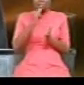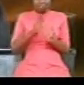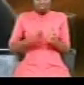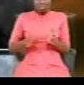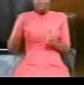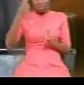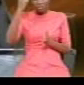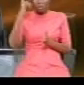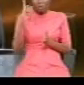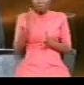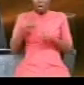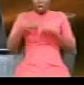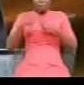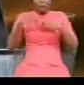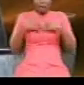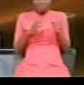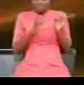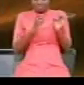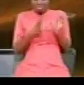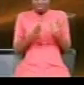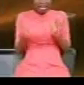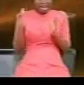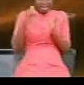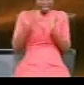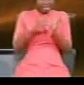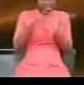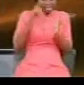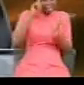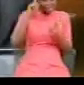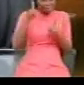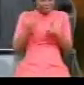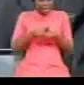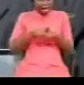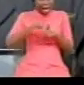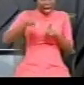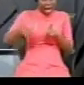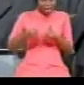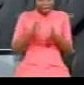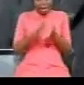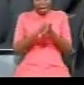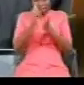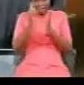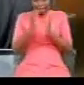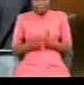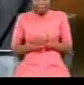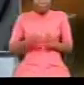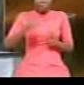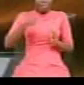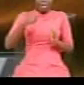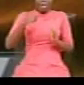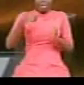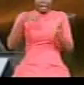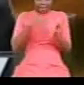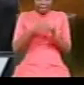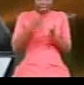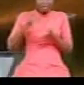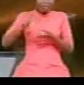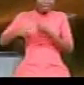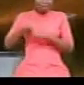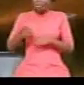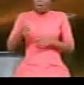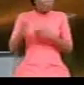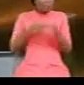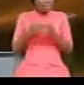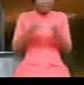God but has hatred against his brother, against another believer, against a relative, whatever it is they